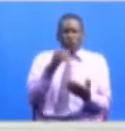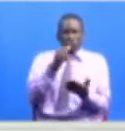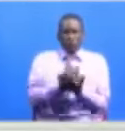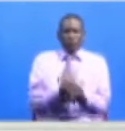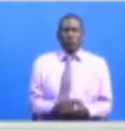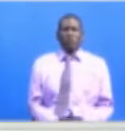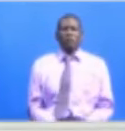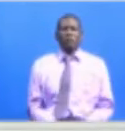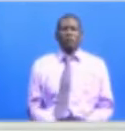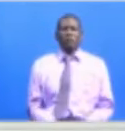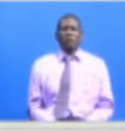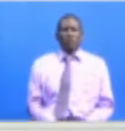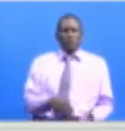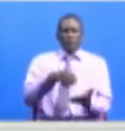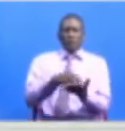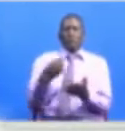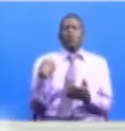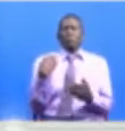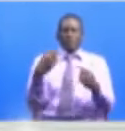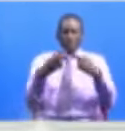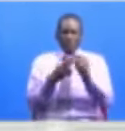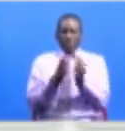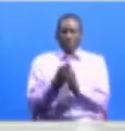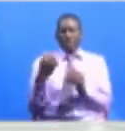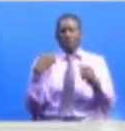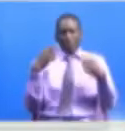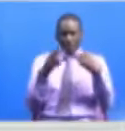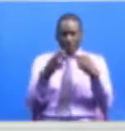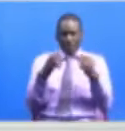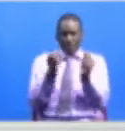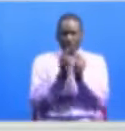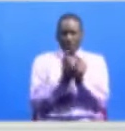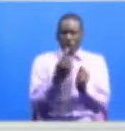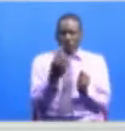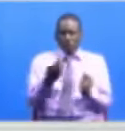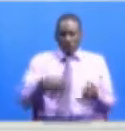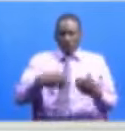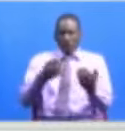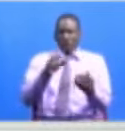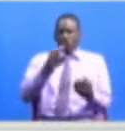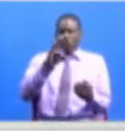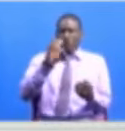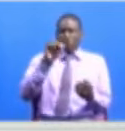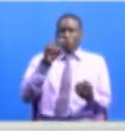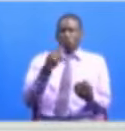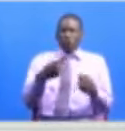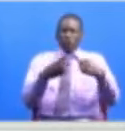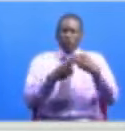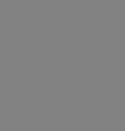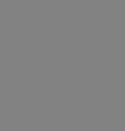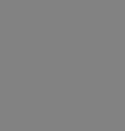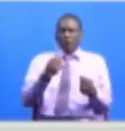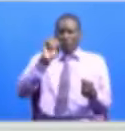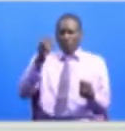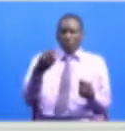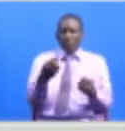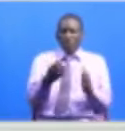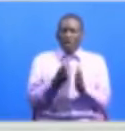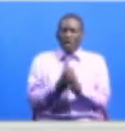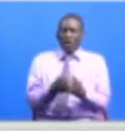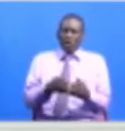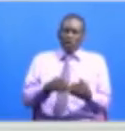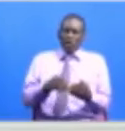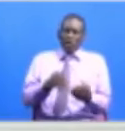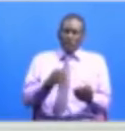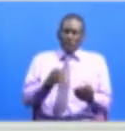Number 6, number 7 and number 11 are each granted a bond of 750,000 surety of like amount